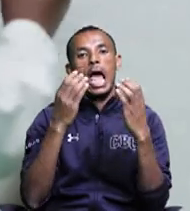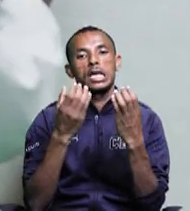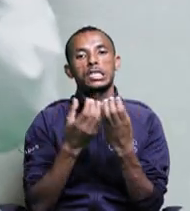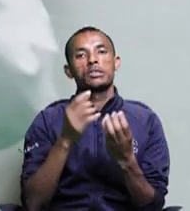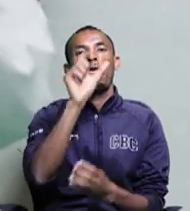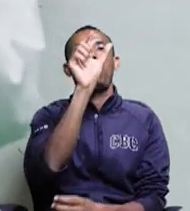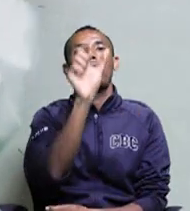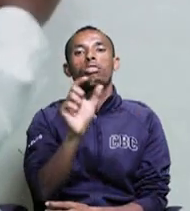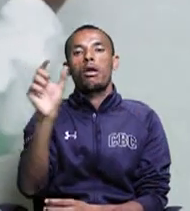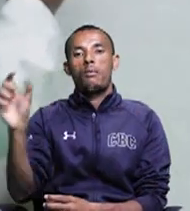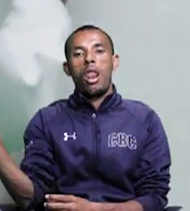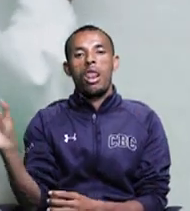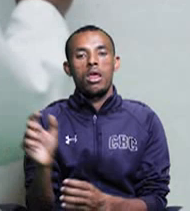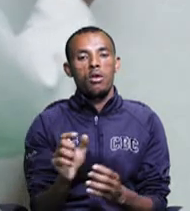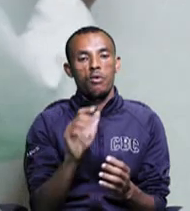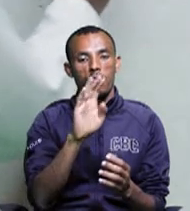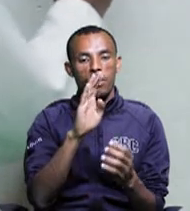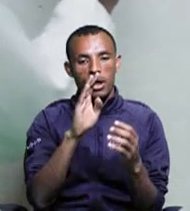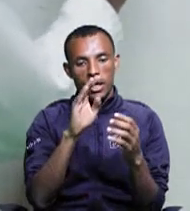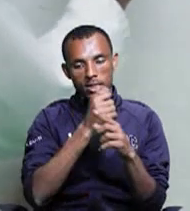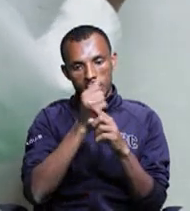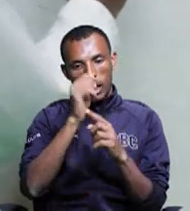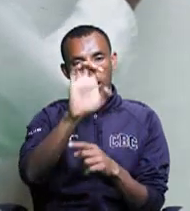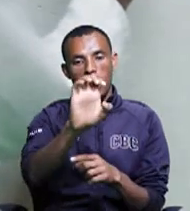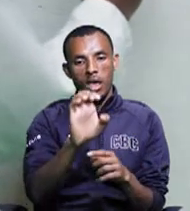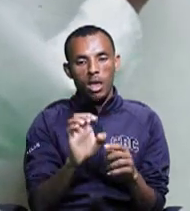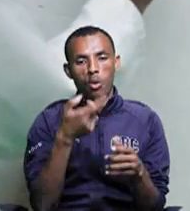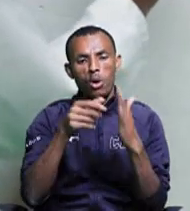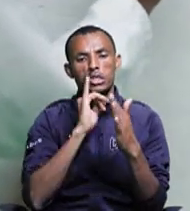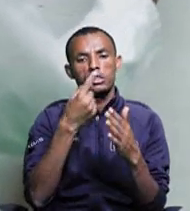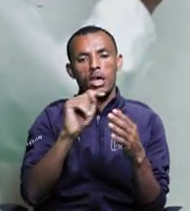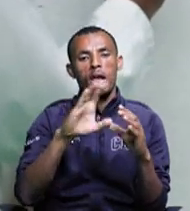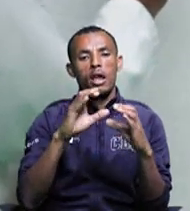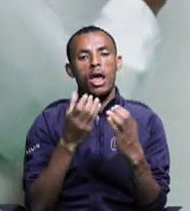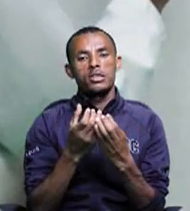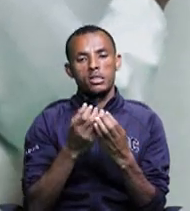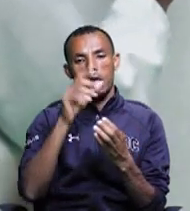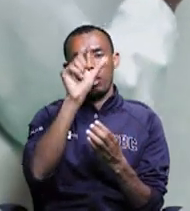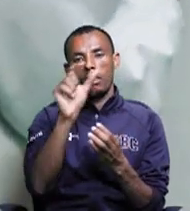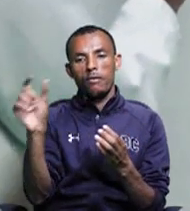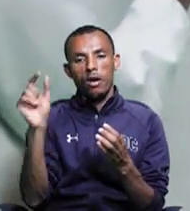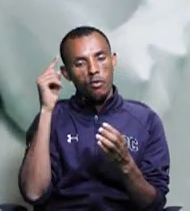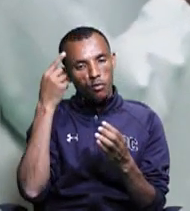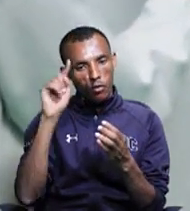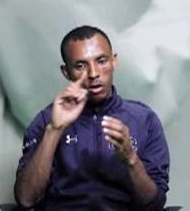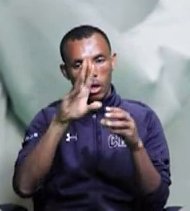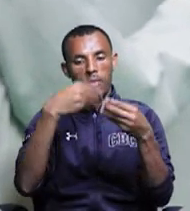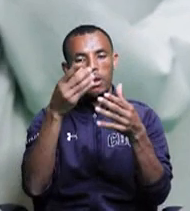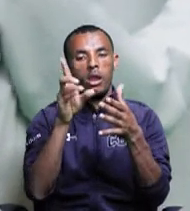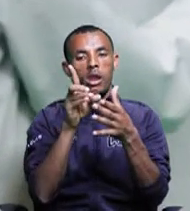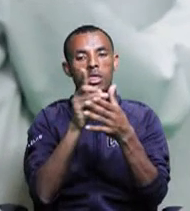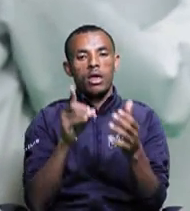class interval. So for exercise E, what is the class interval for this given data?